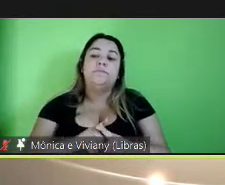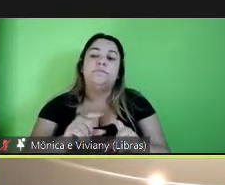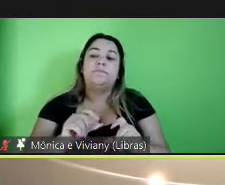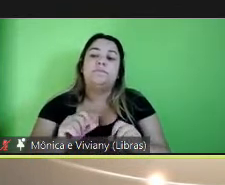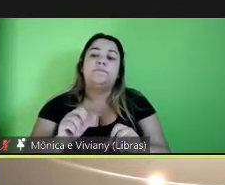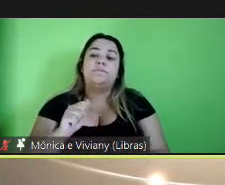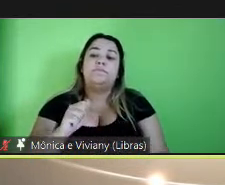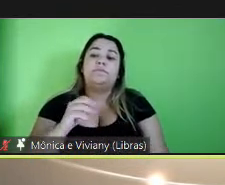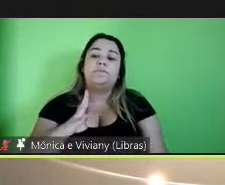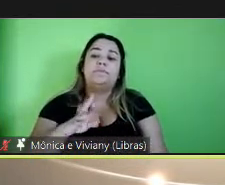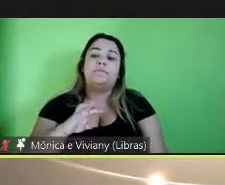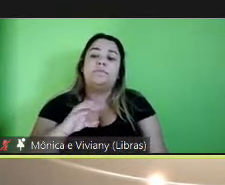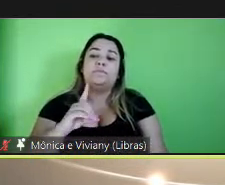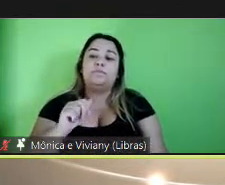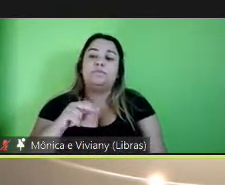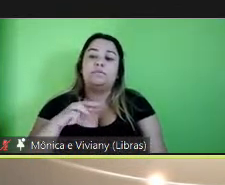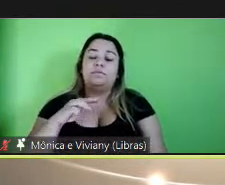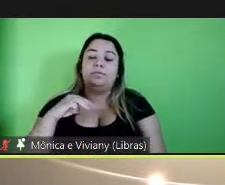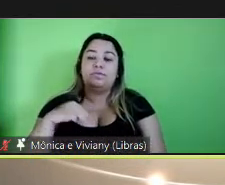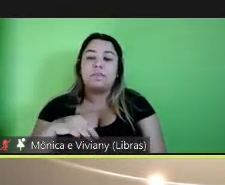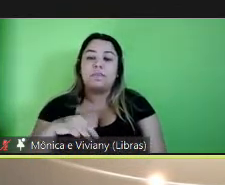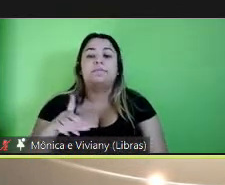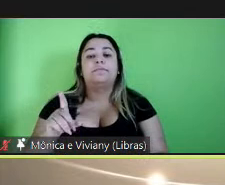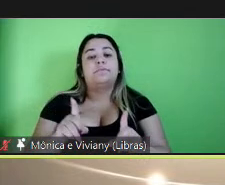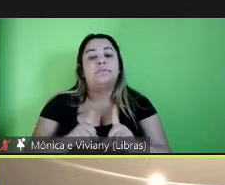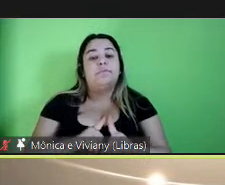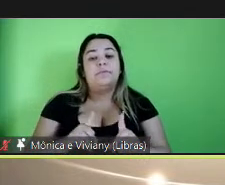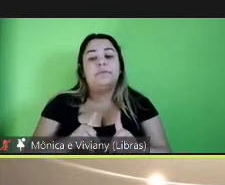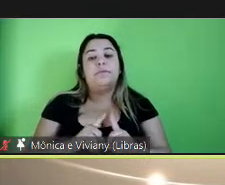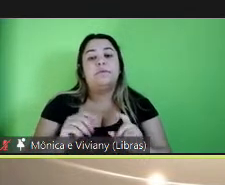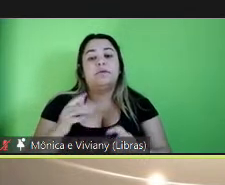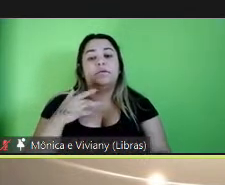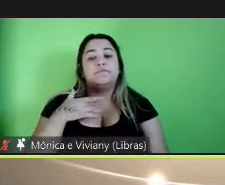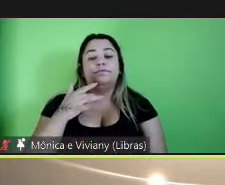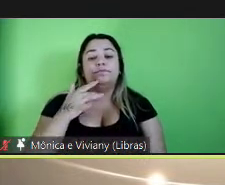really using planning and health to look at restrictions on